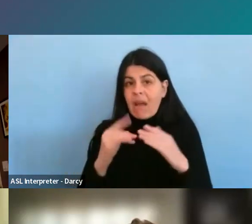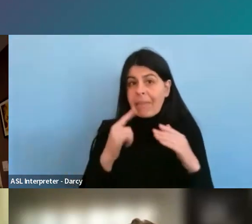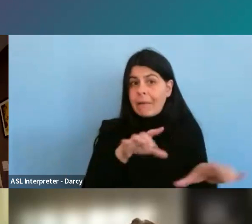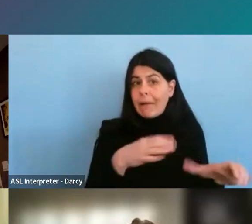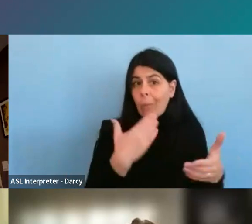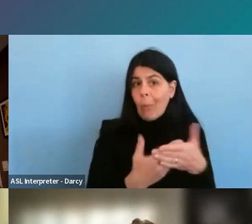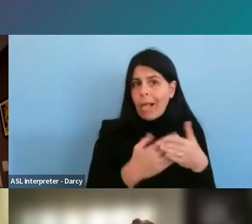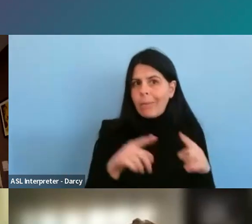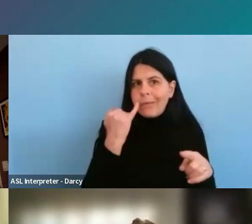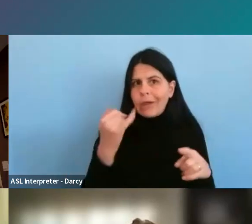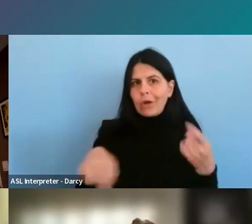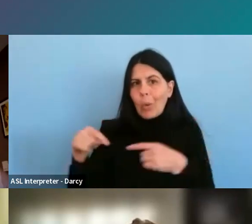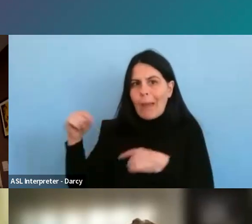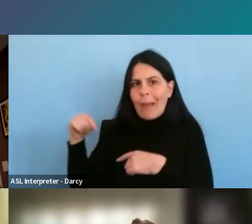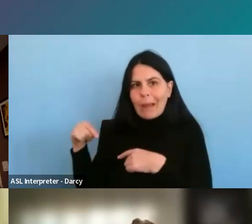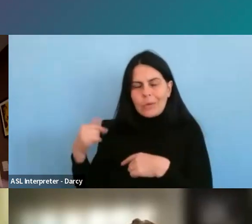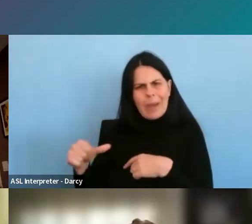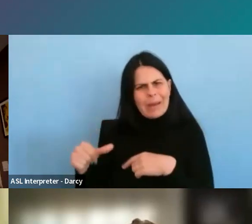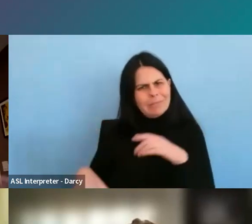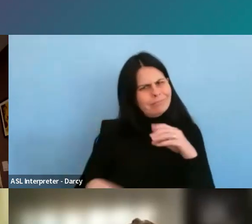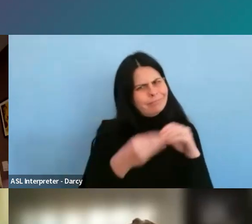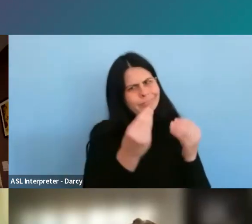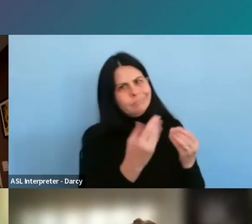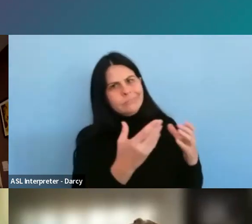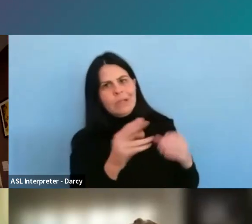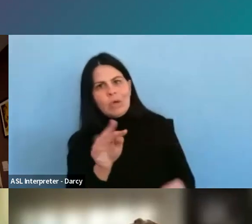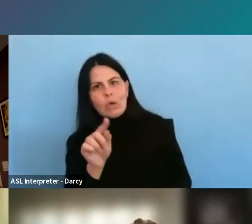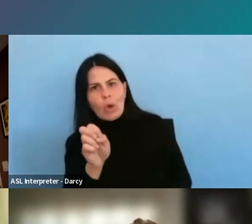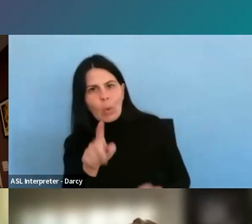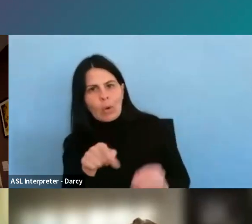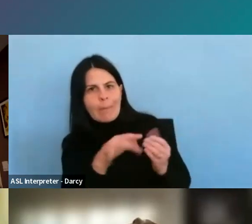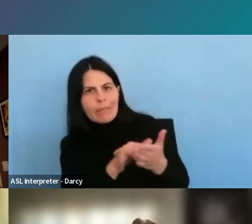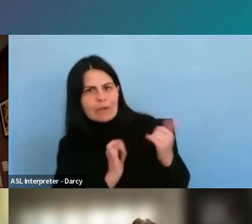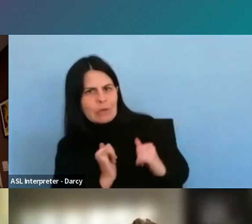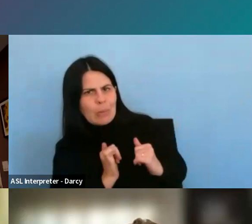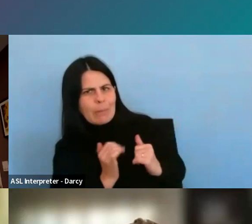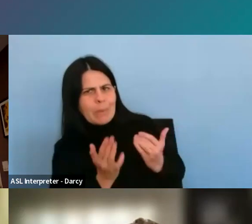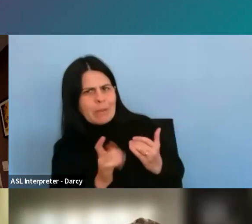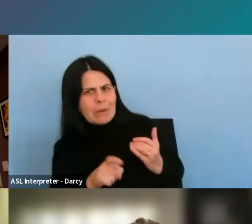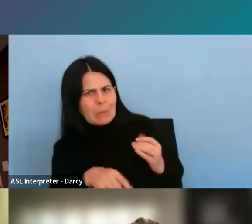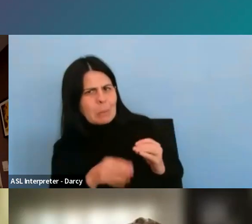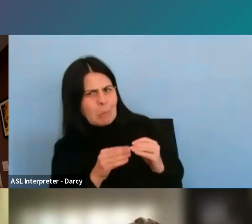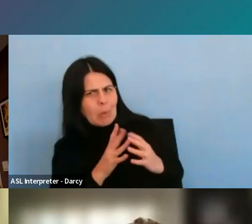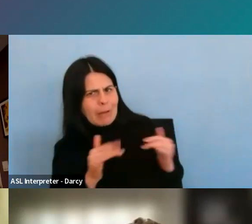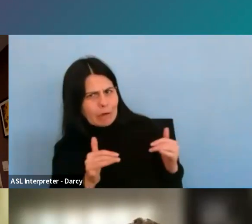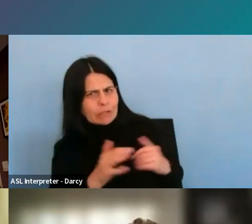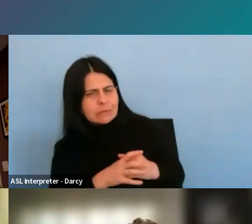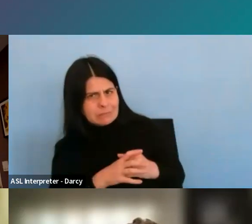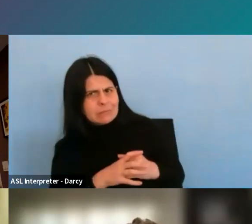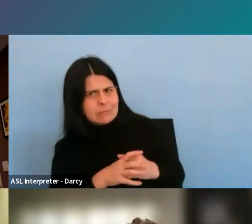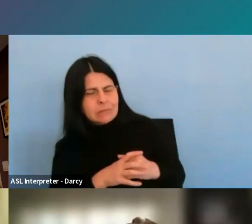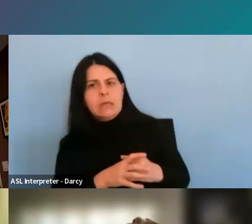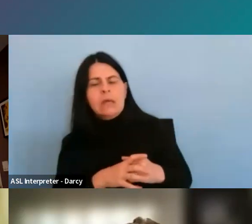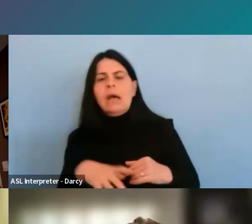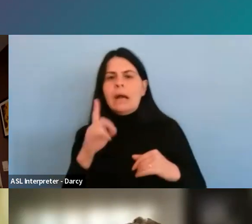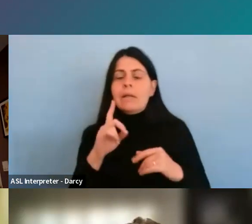any sort of note to that show, I'd be like, maybe we need to just make it a little bit more diverse. And I would certainly say the